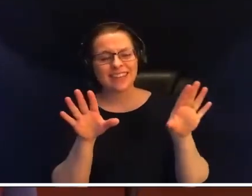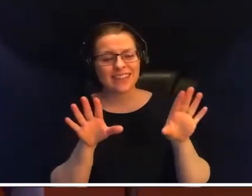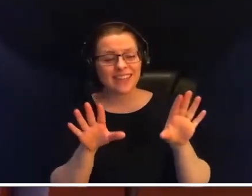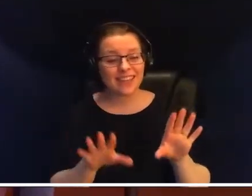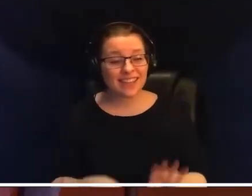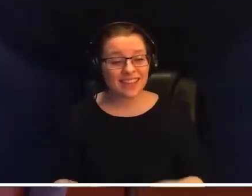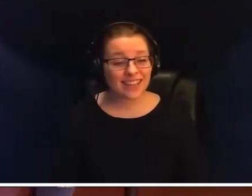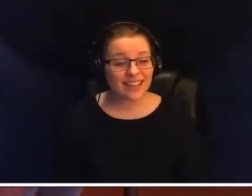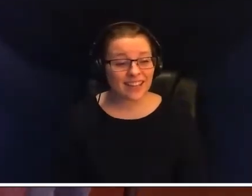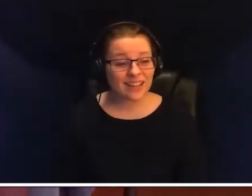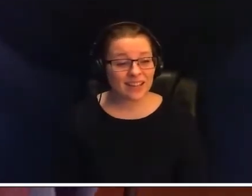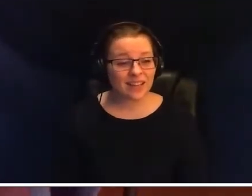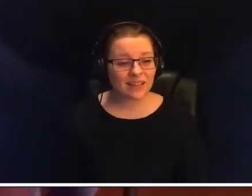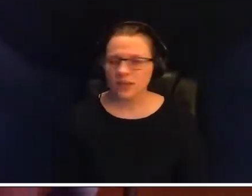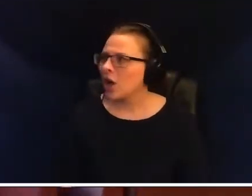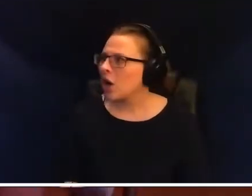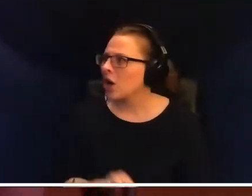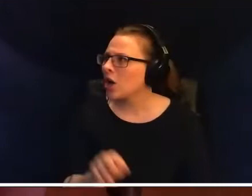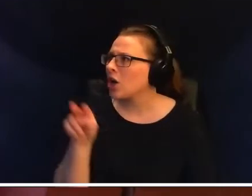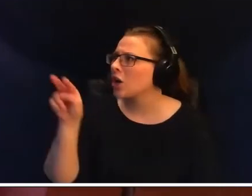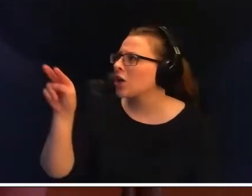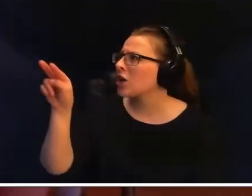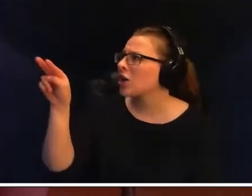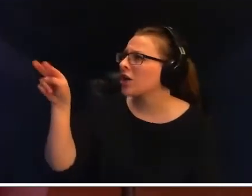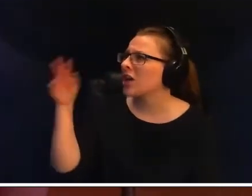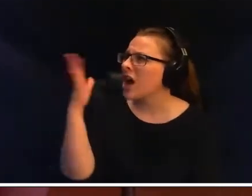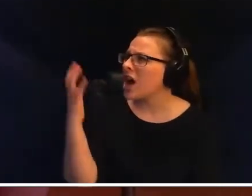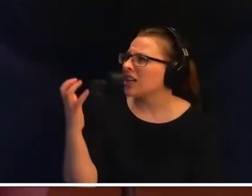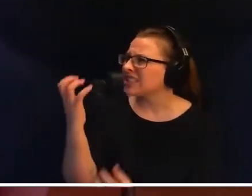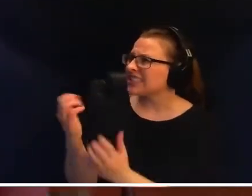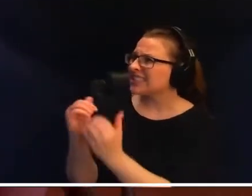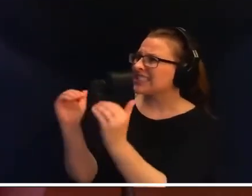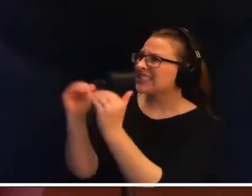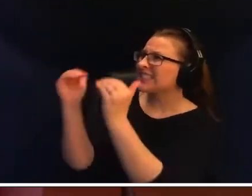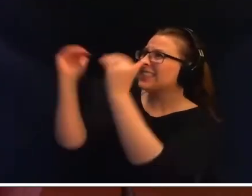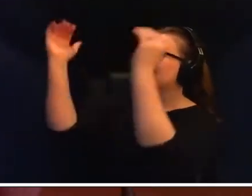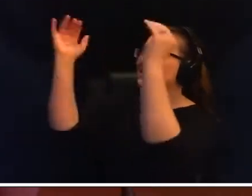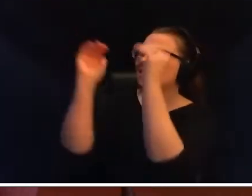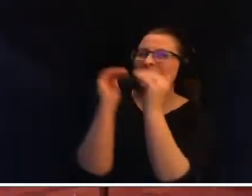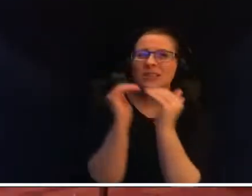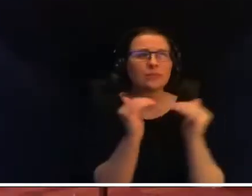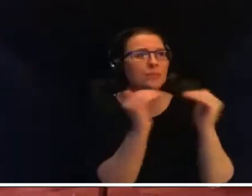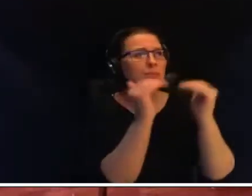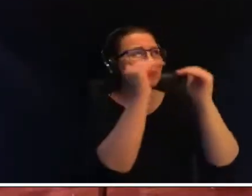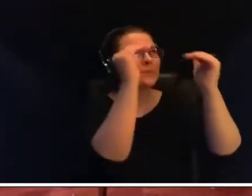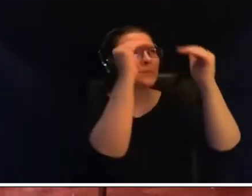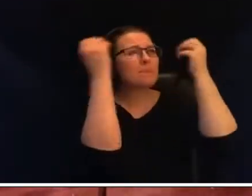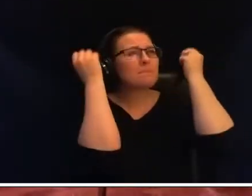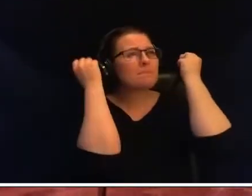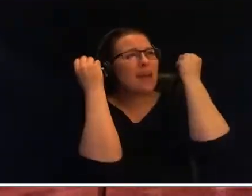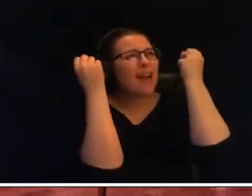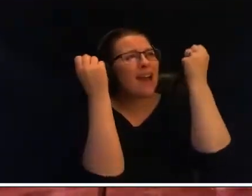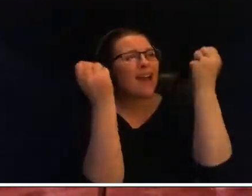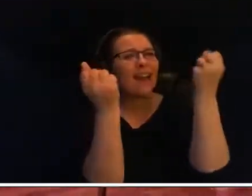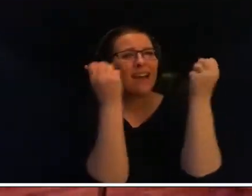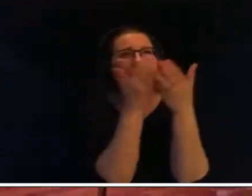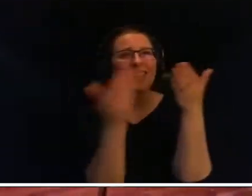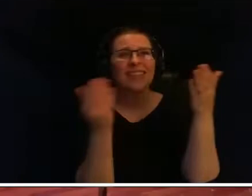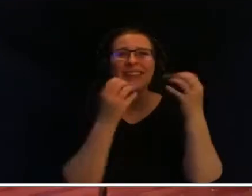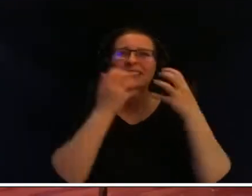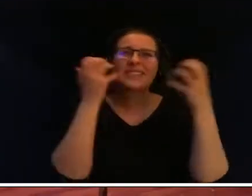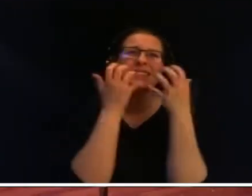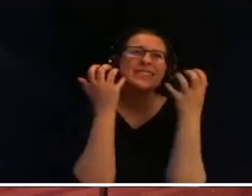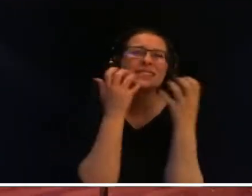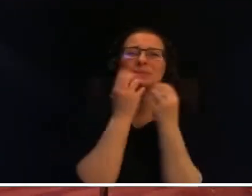everything? Look at this trove, treasures untold. How many wonders can one